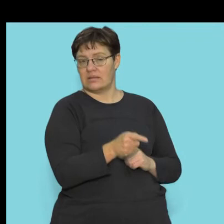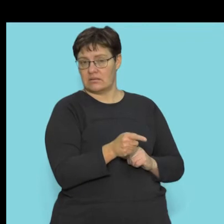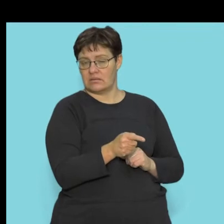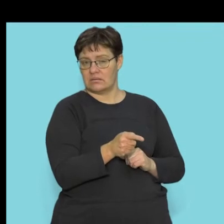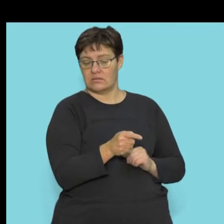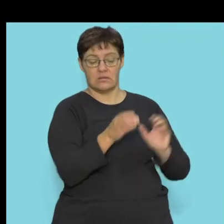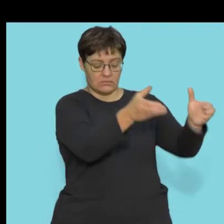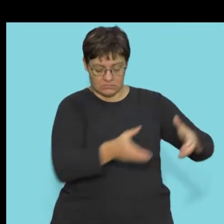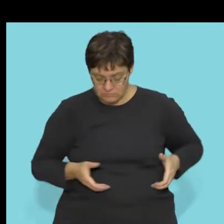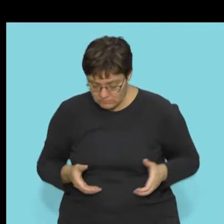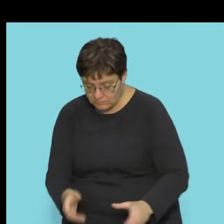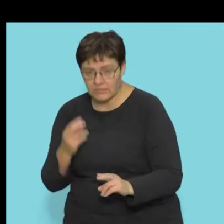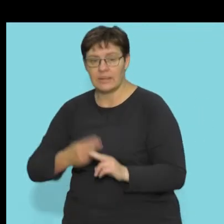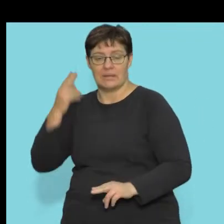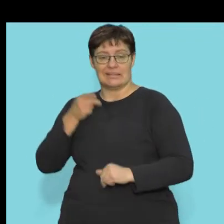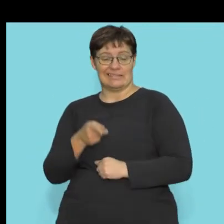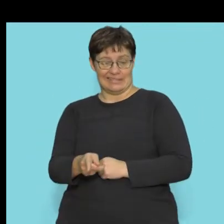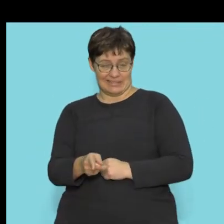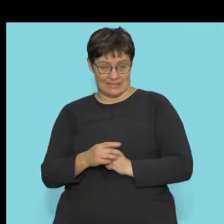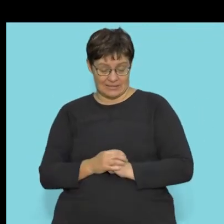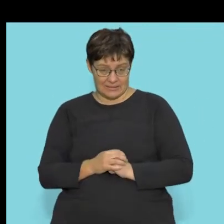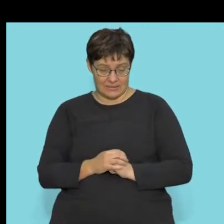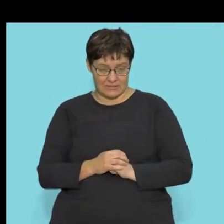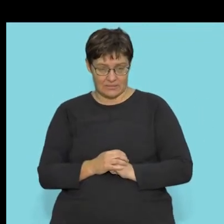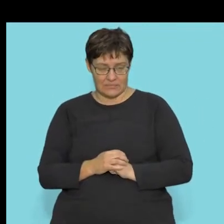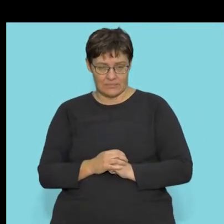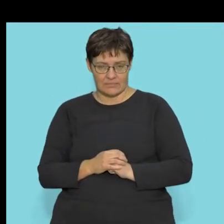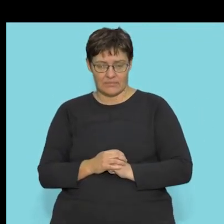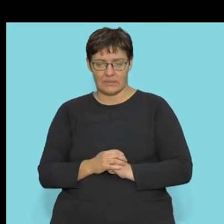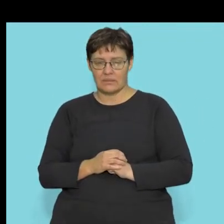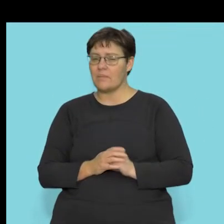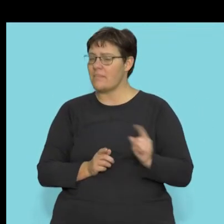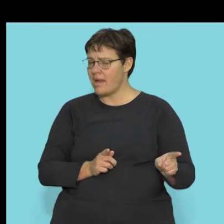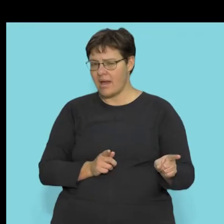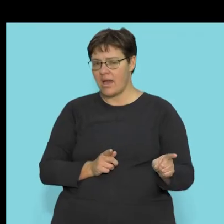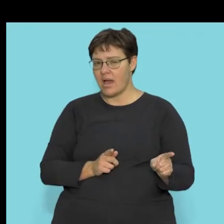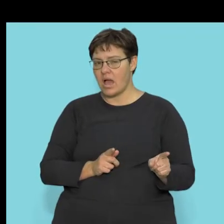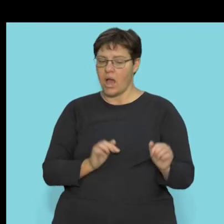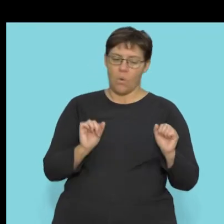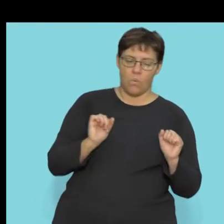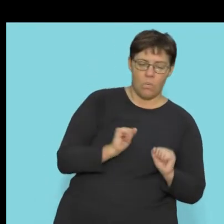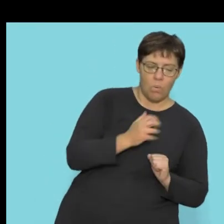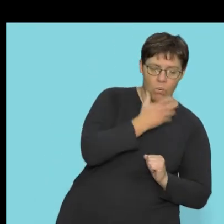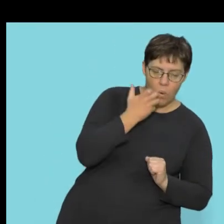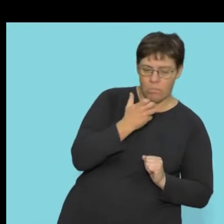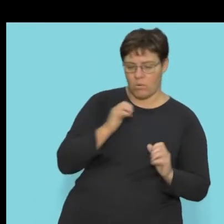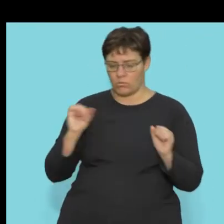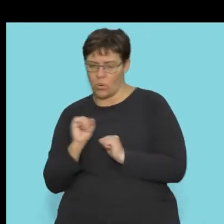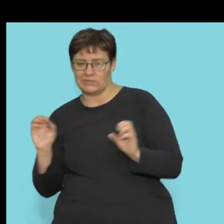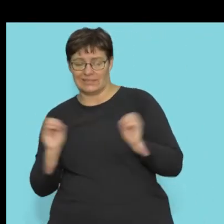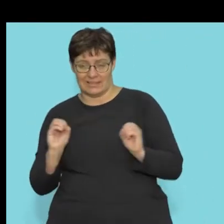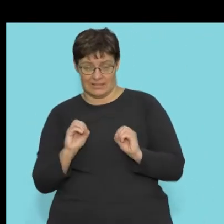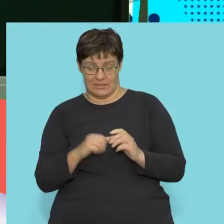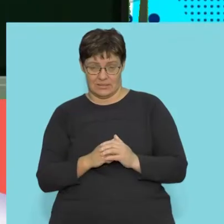A was placed immediately into the oven. So that was subjected to no